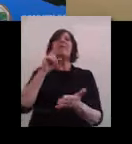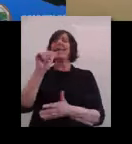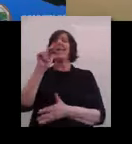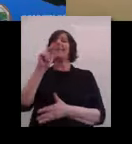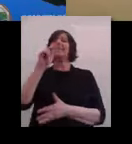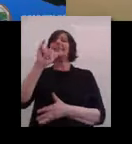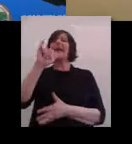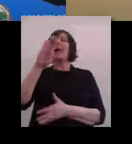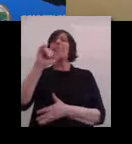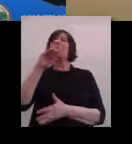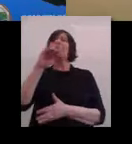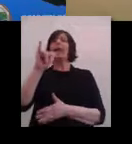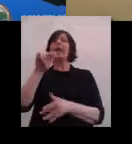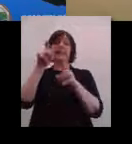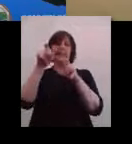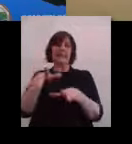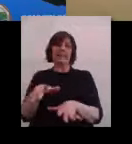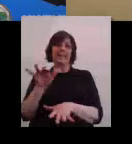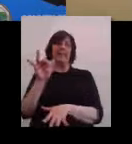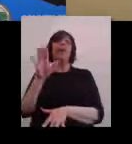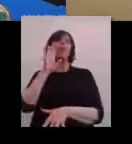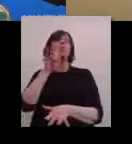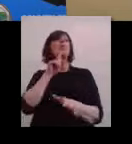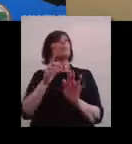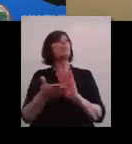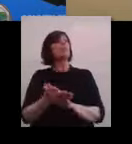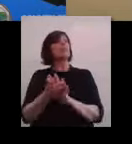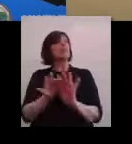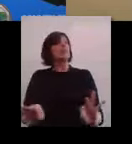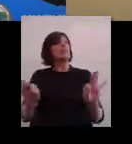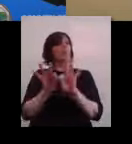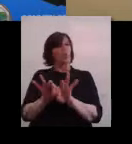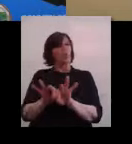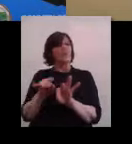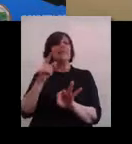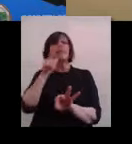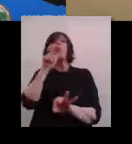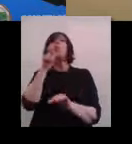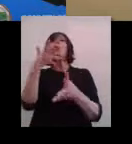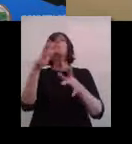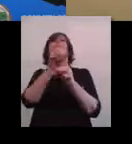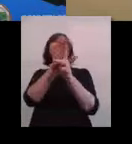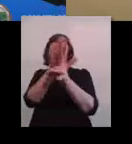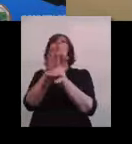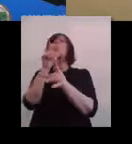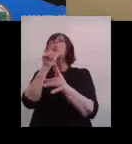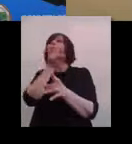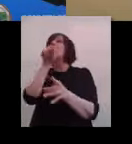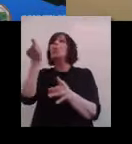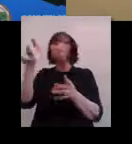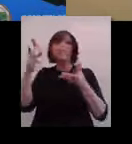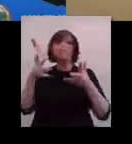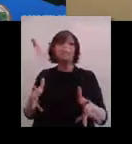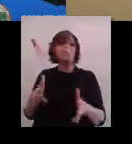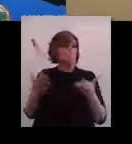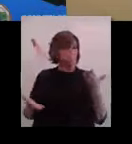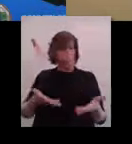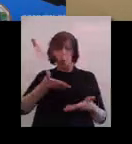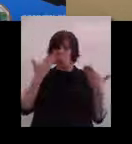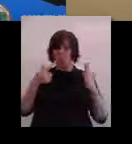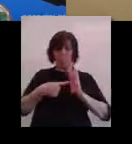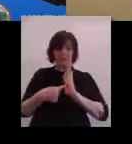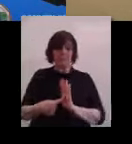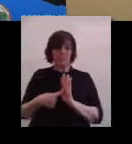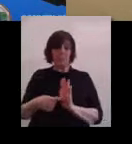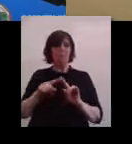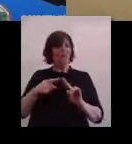have the antibody test to determine who actually was exposed to the coronavirus and might not have had the illness COVID-19 from symptoms, but